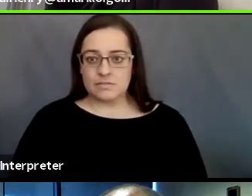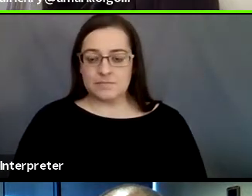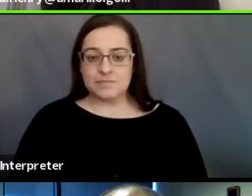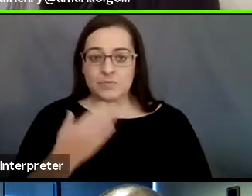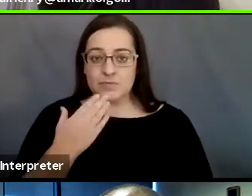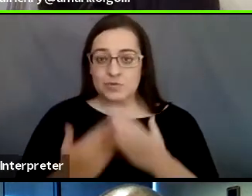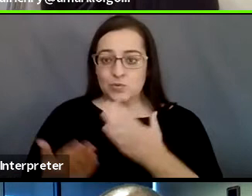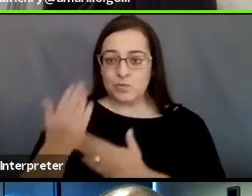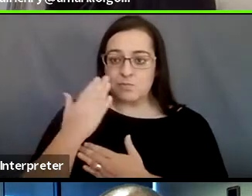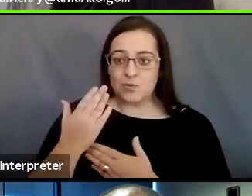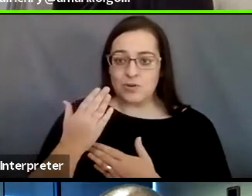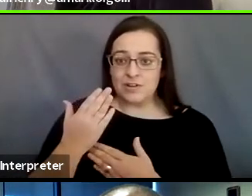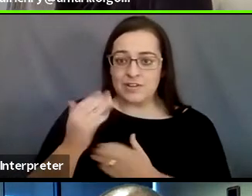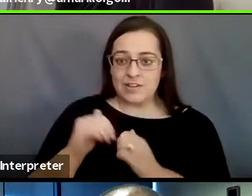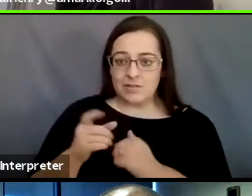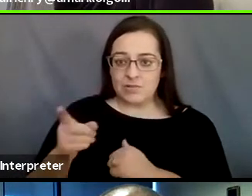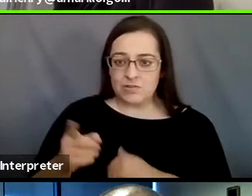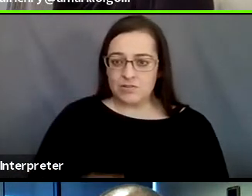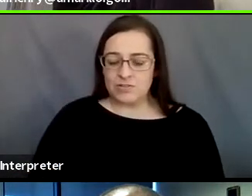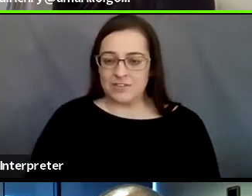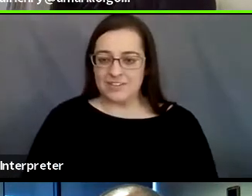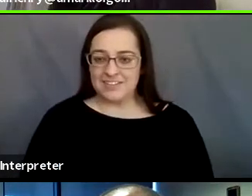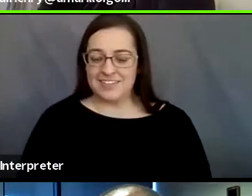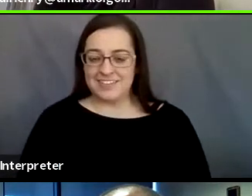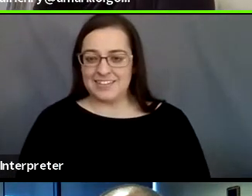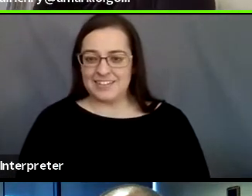Good morning, Mayor. How are you?